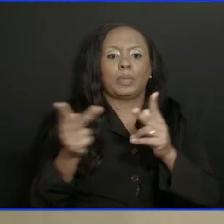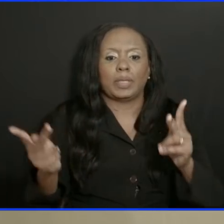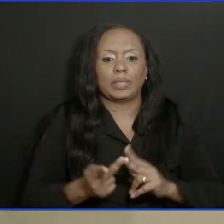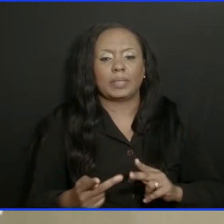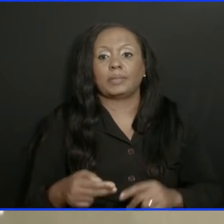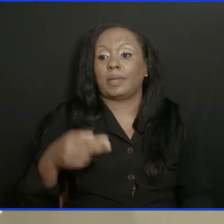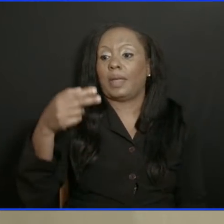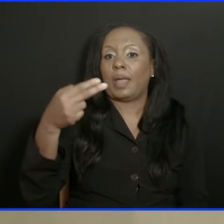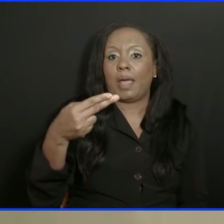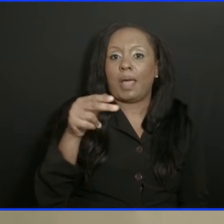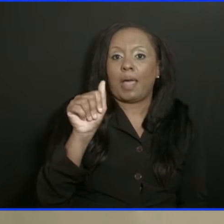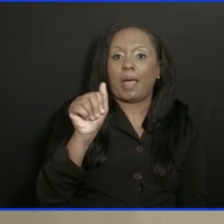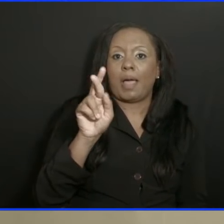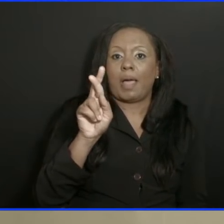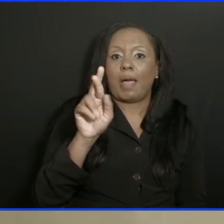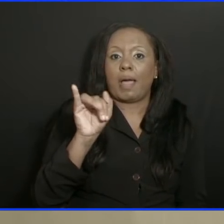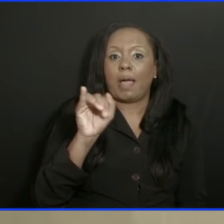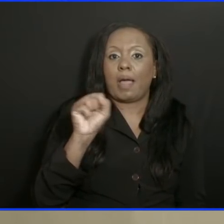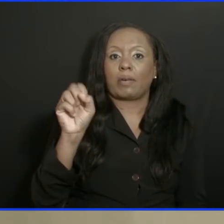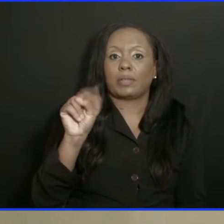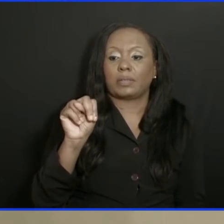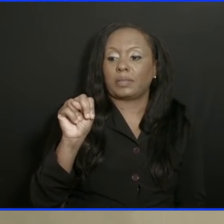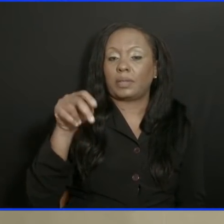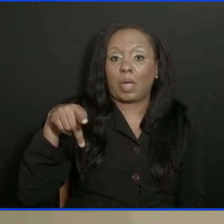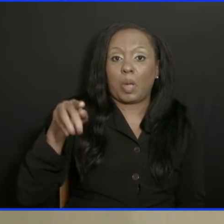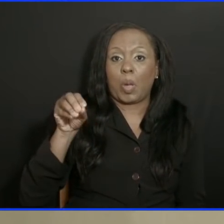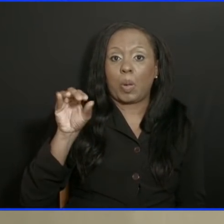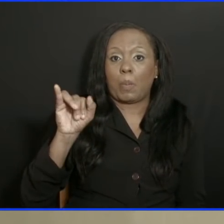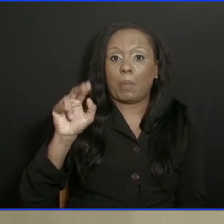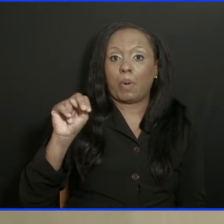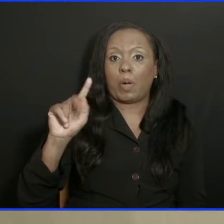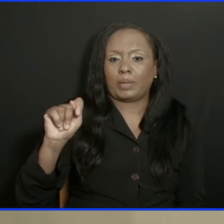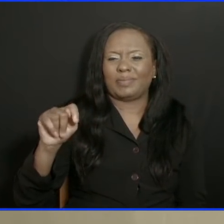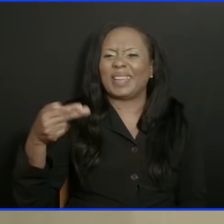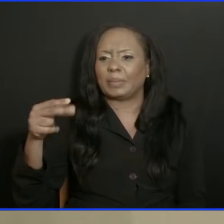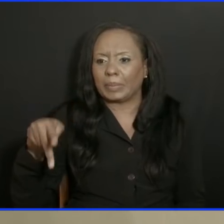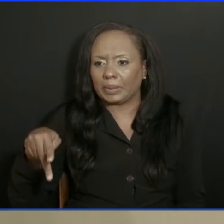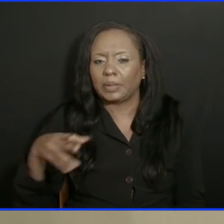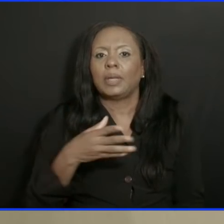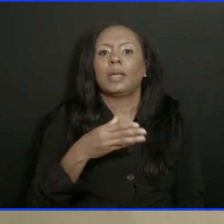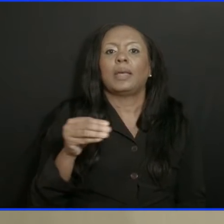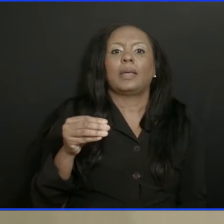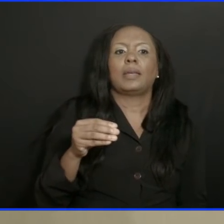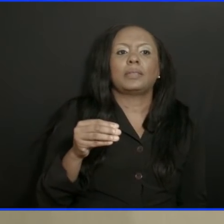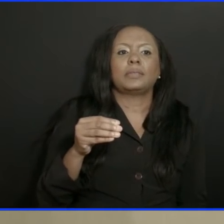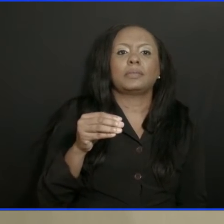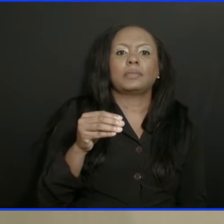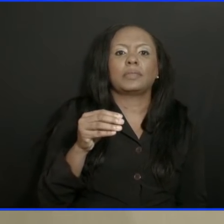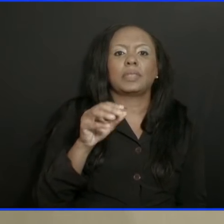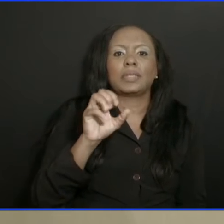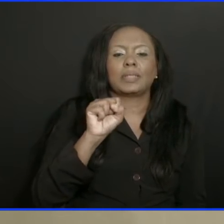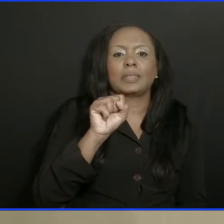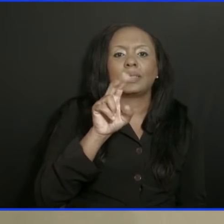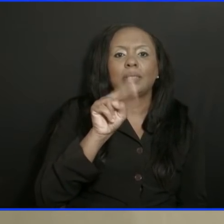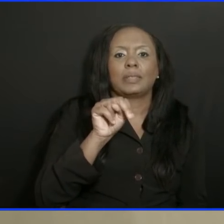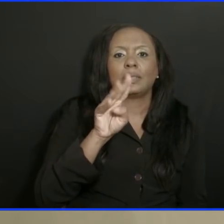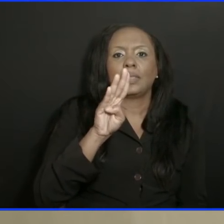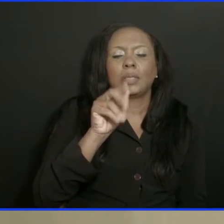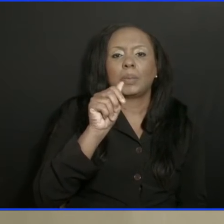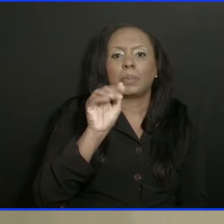Point facility and Sun Bay Hotel. We are already in the planning stages of of